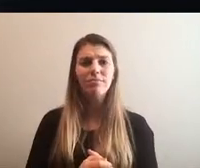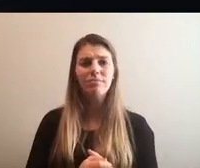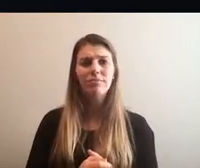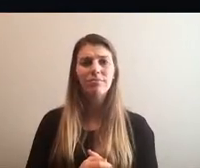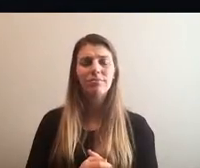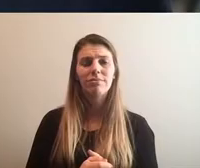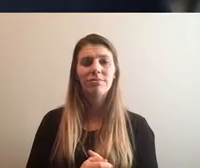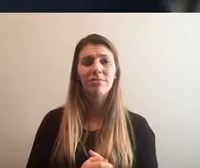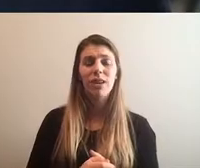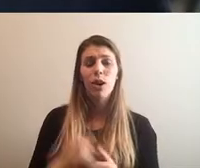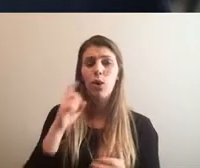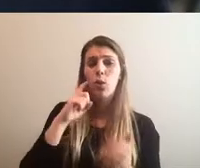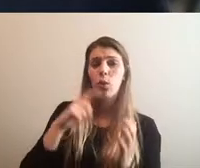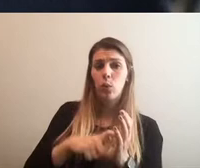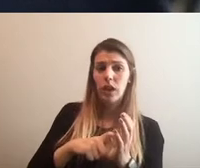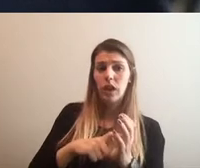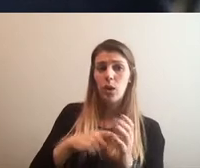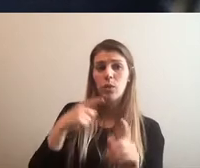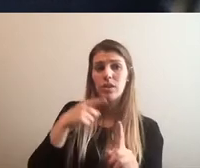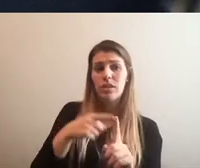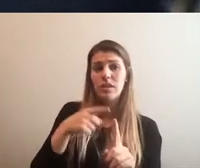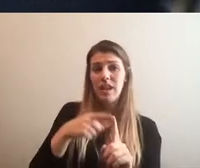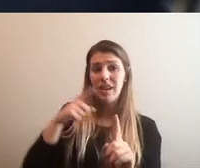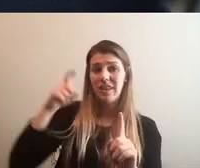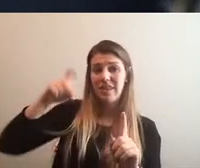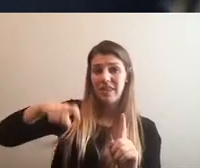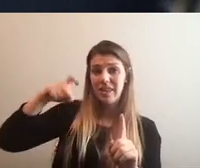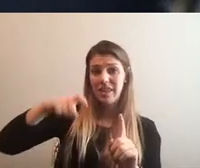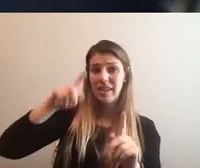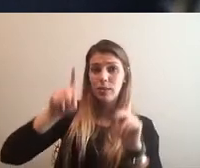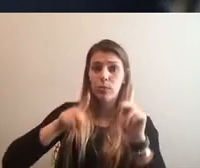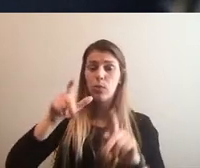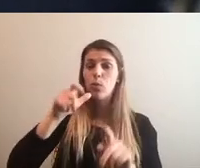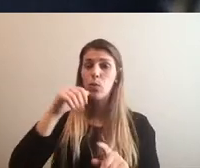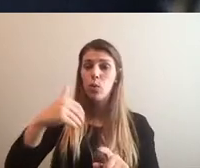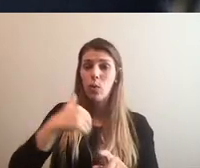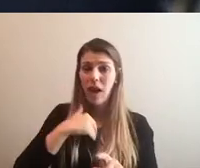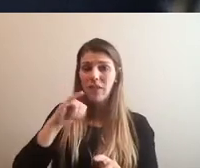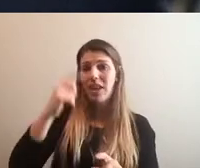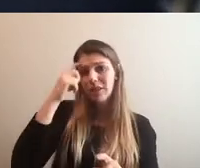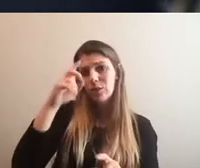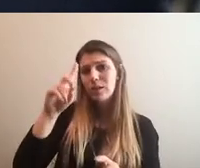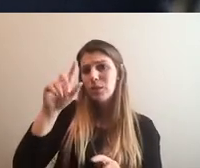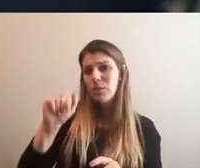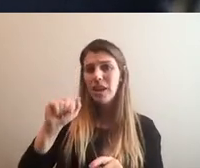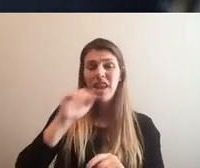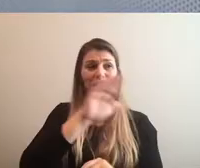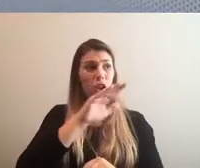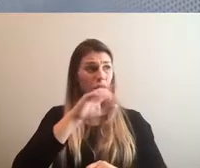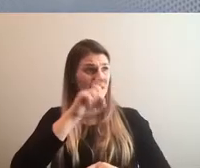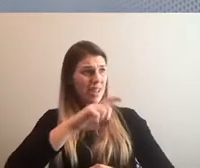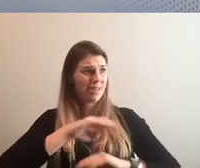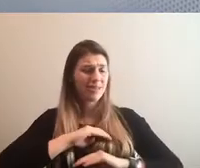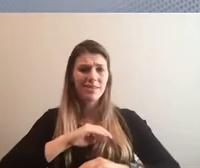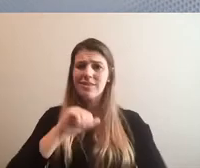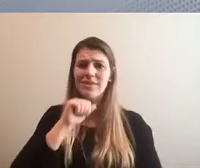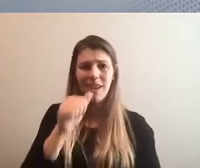Too often, the basic healthcare needs of people with intellectual disabilities are simply not met by our system.